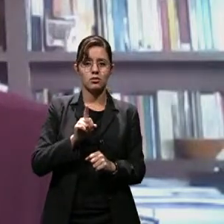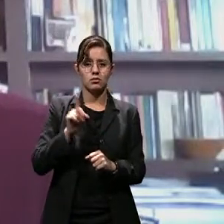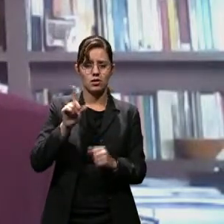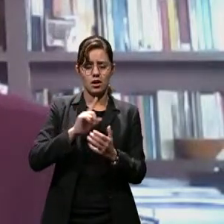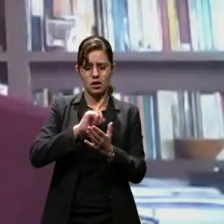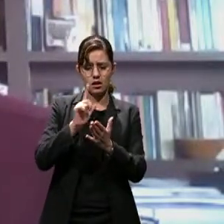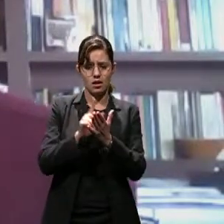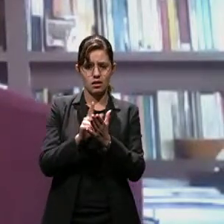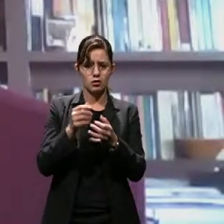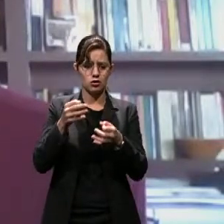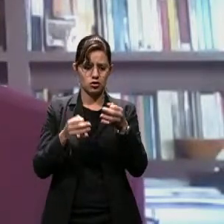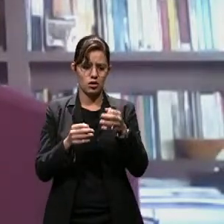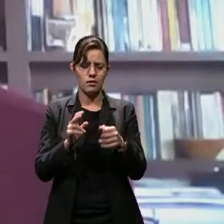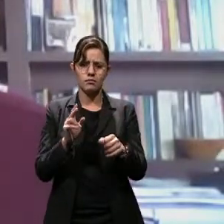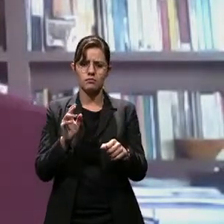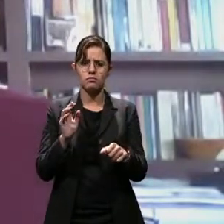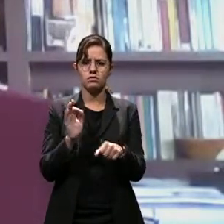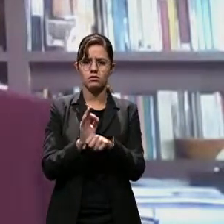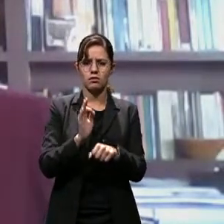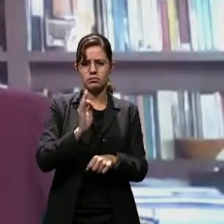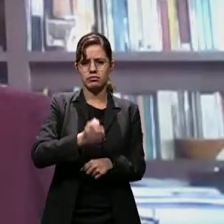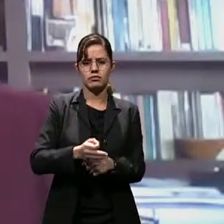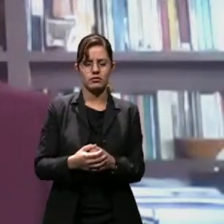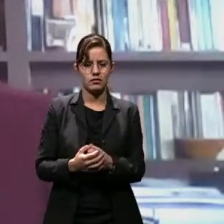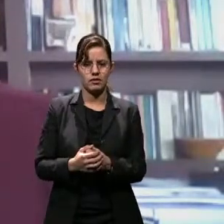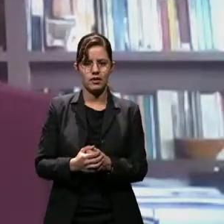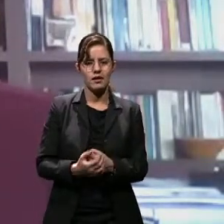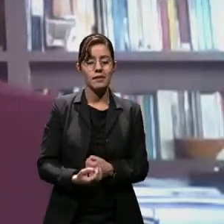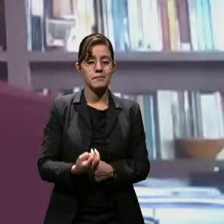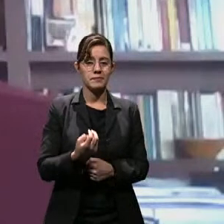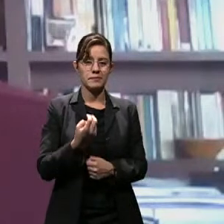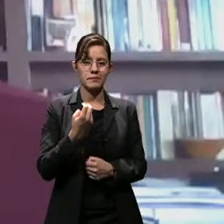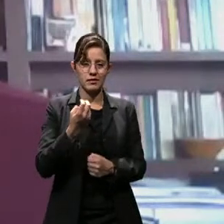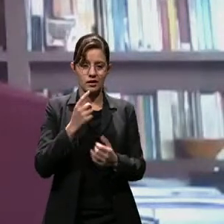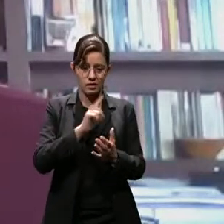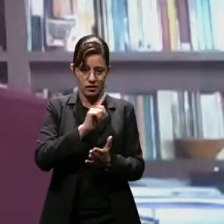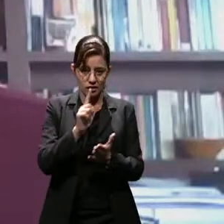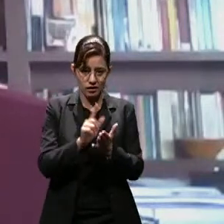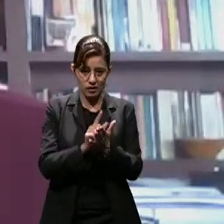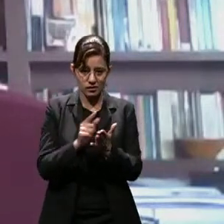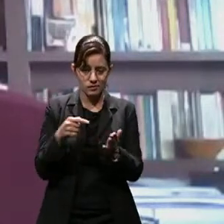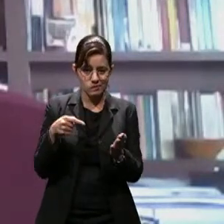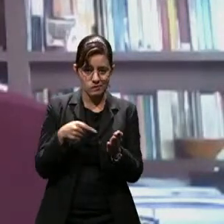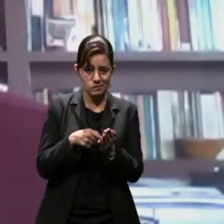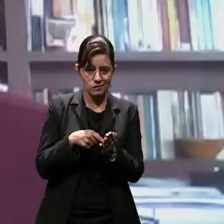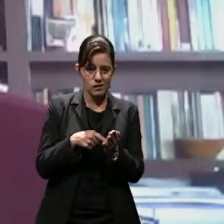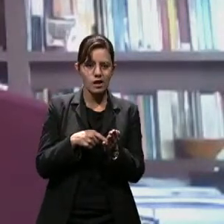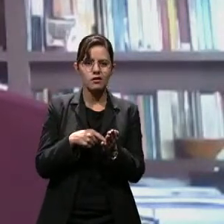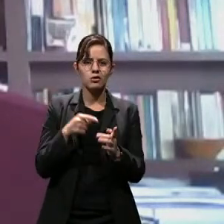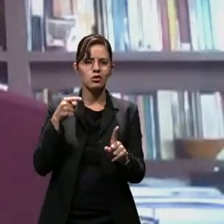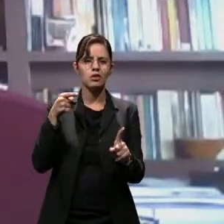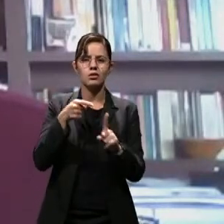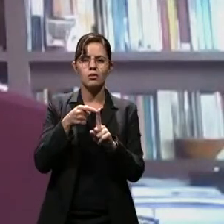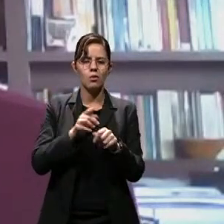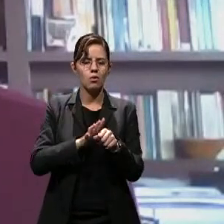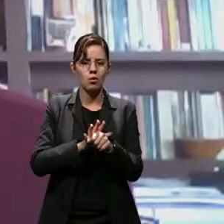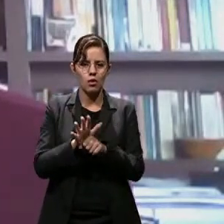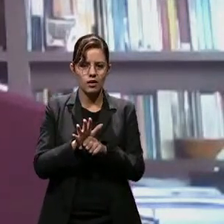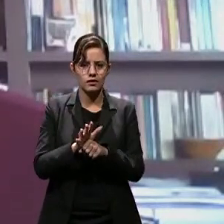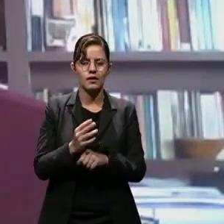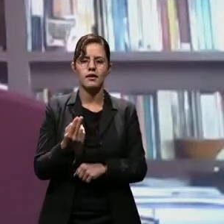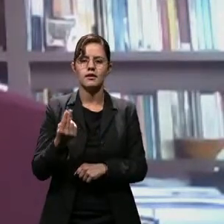the jurisdiction. Likewise, the spirit of reform has allowed for its application